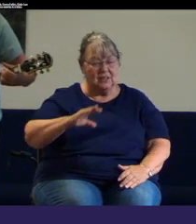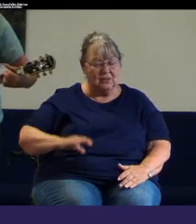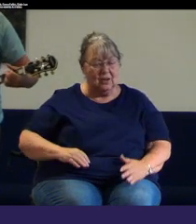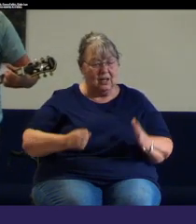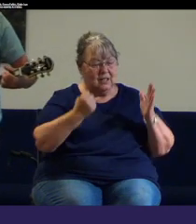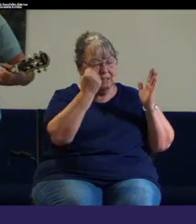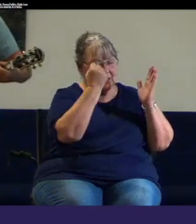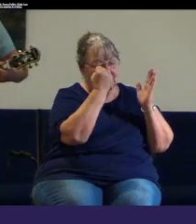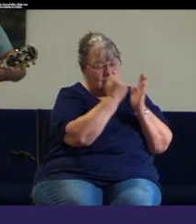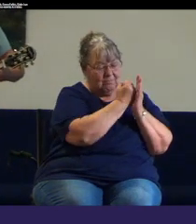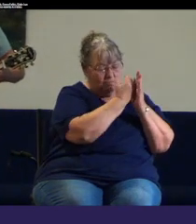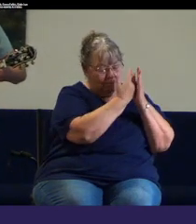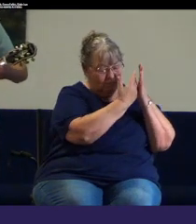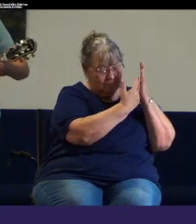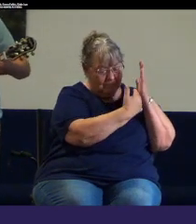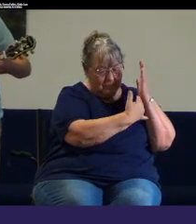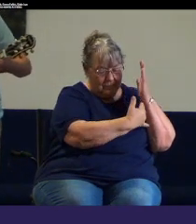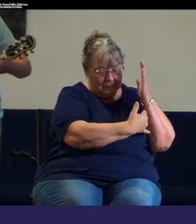Jesus Christ.